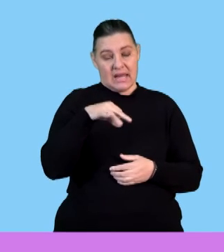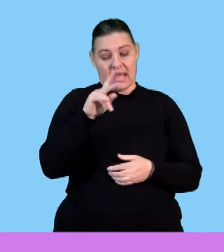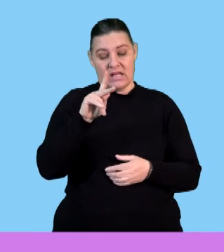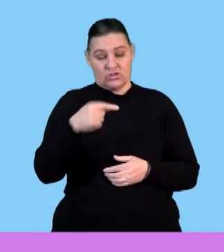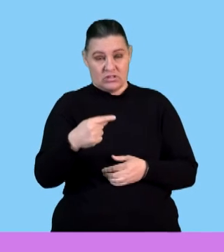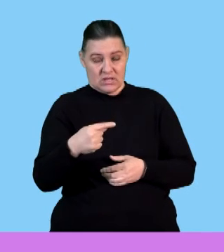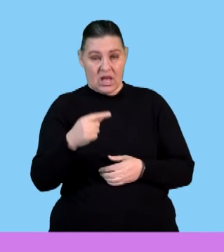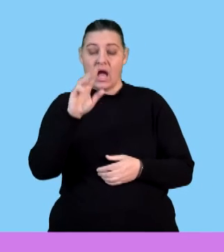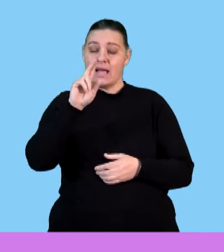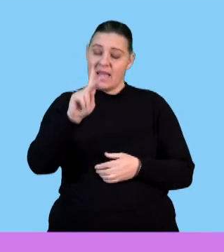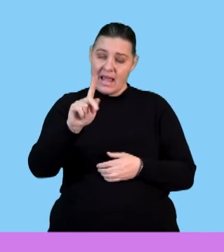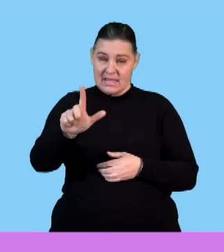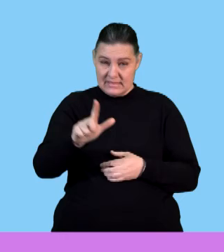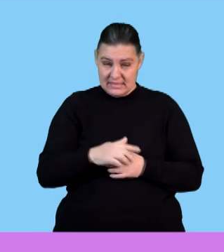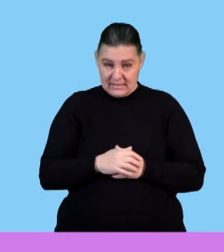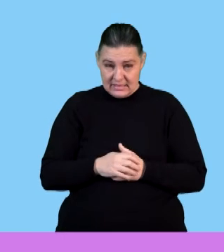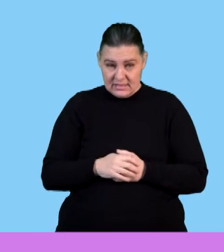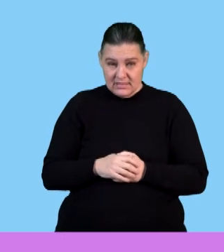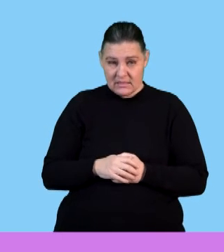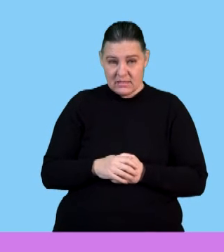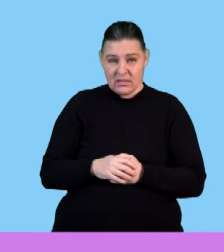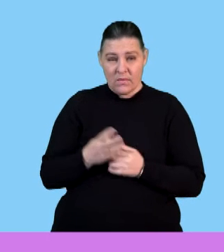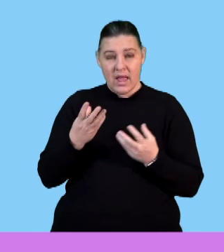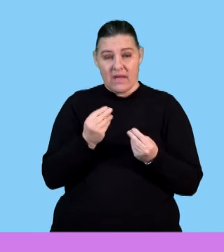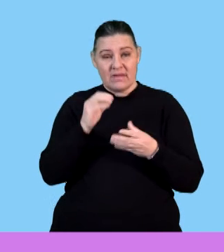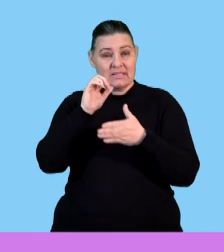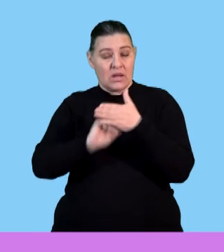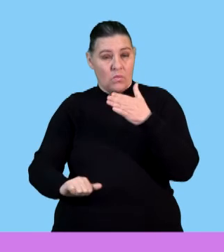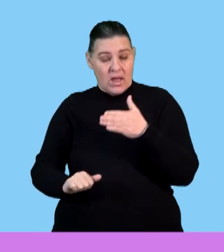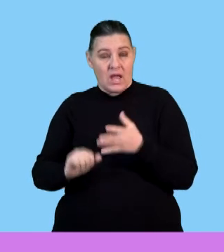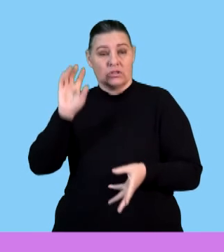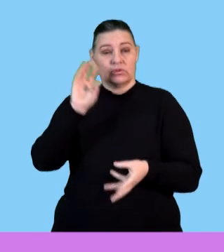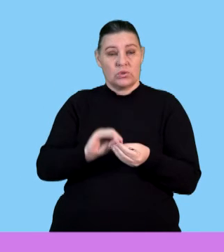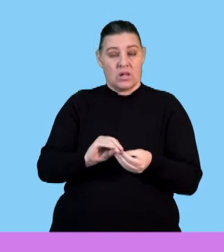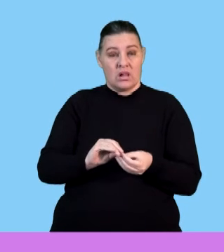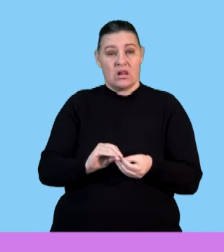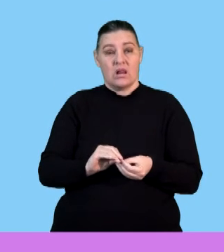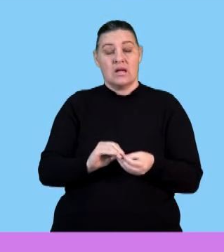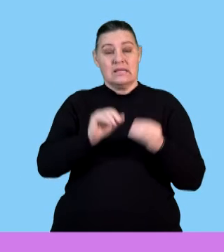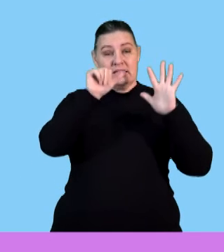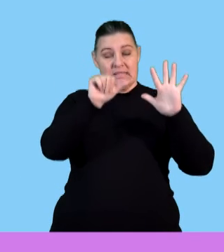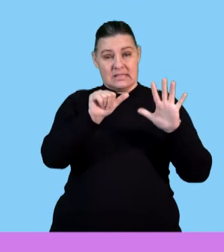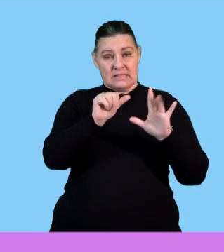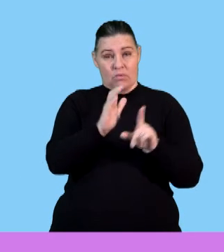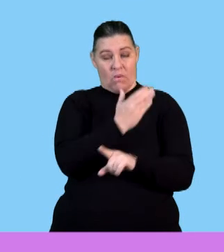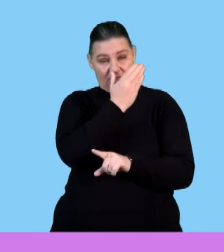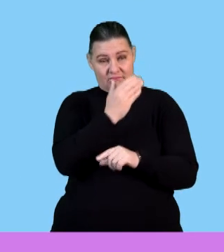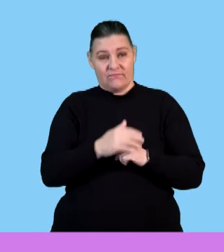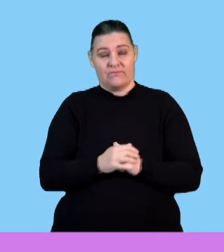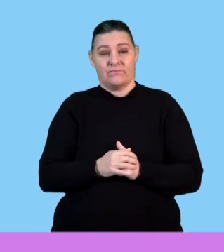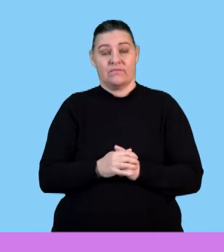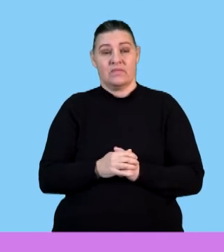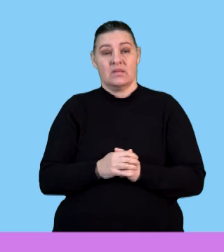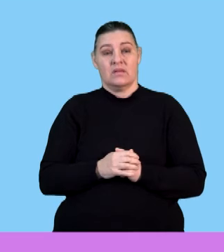kiloliters. All right. We've got to take away the total of 6 that we used. All